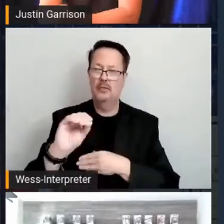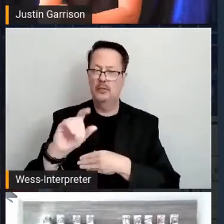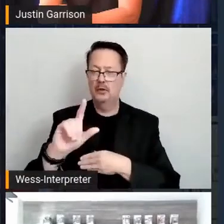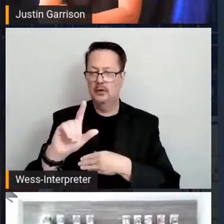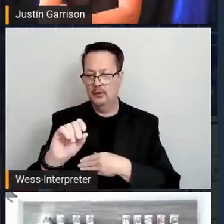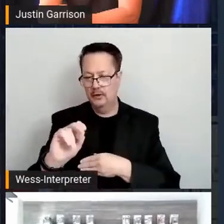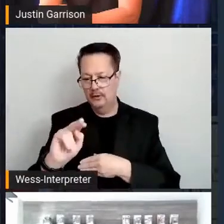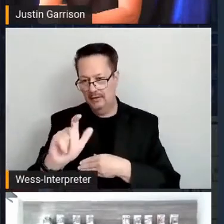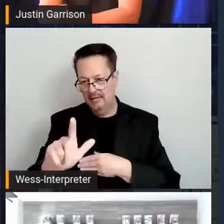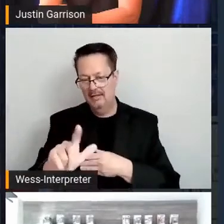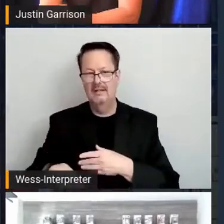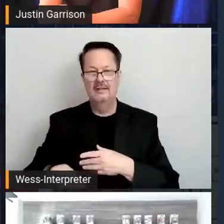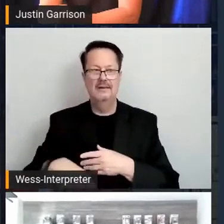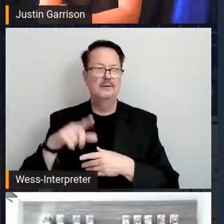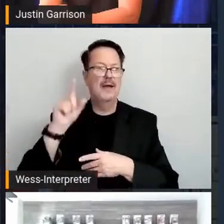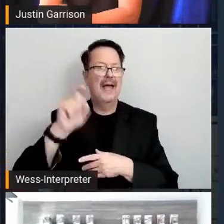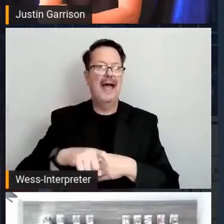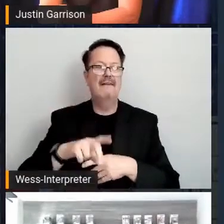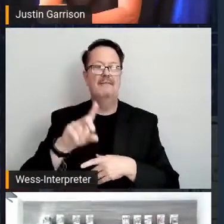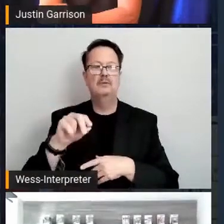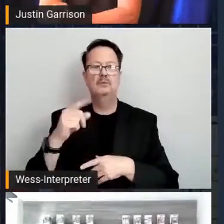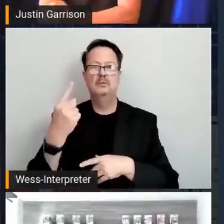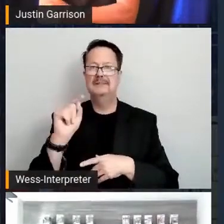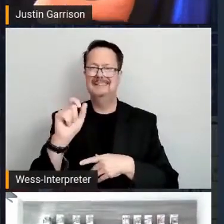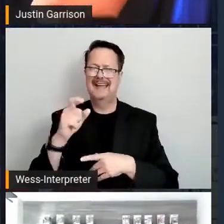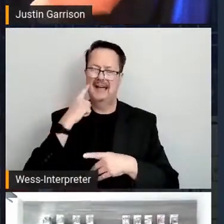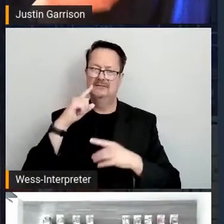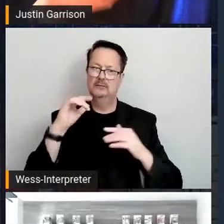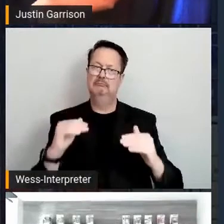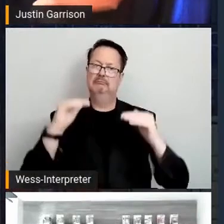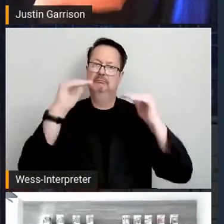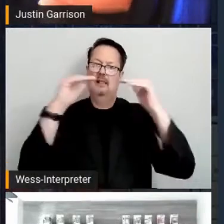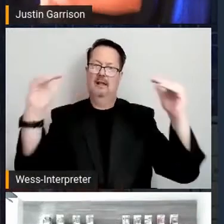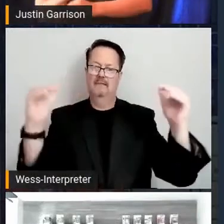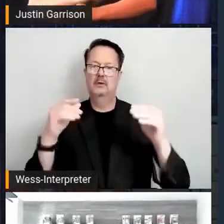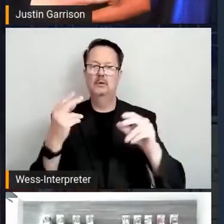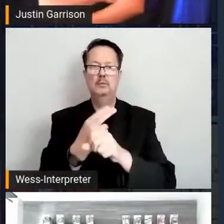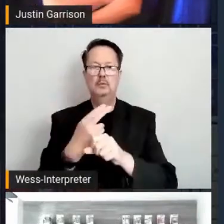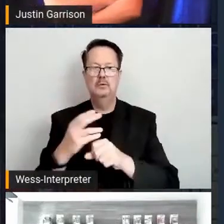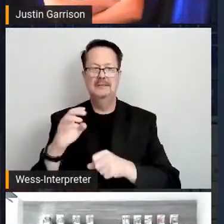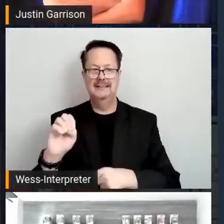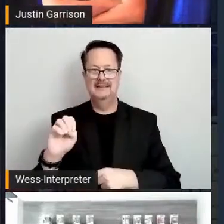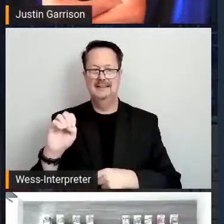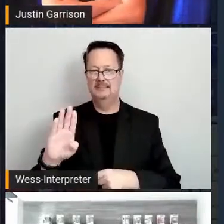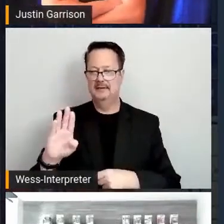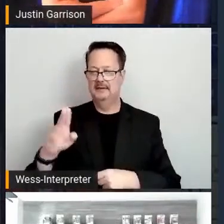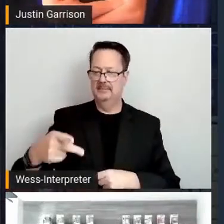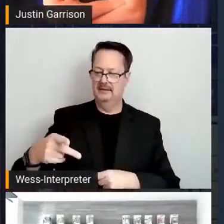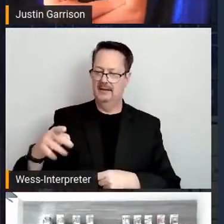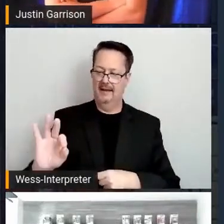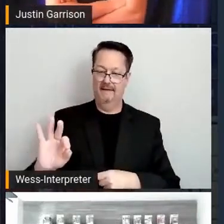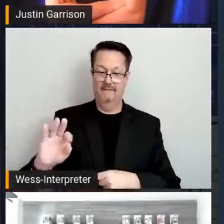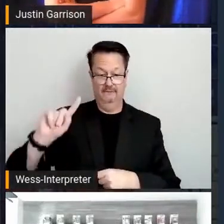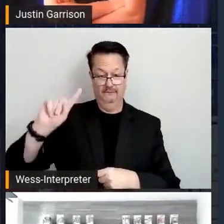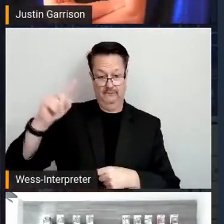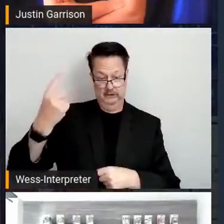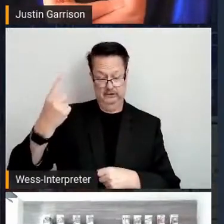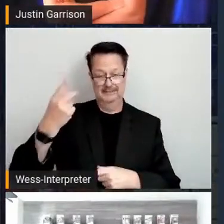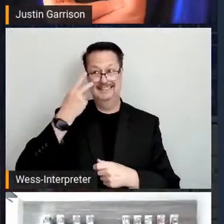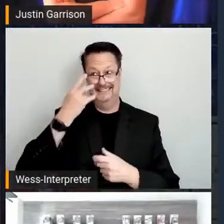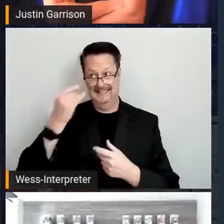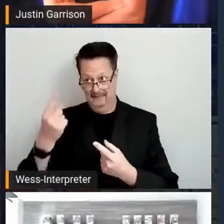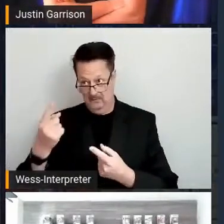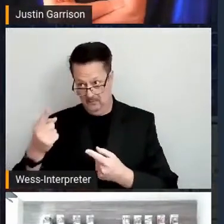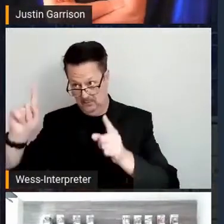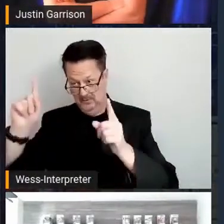to perform some tasks that require kernel level access, use eBPF first and see if you can get that working through that. And in that, you'll